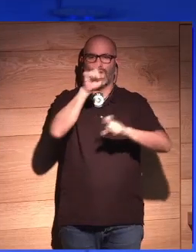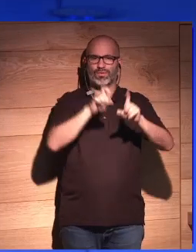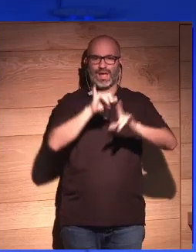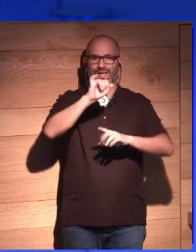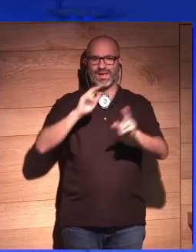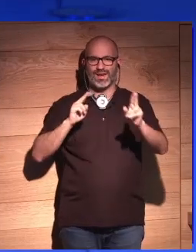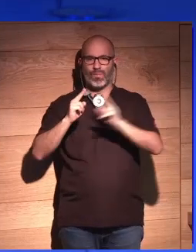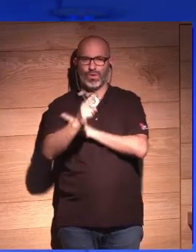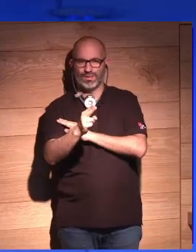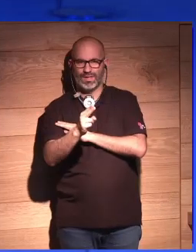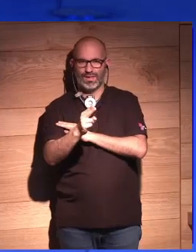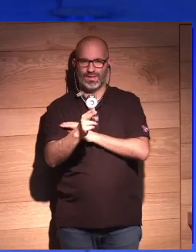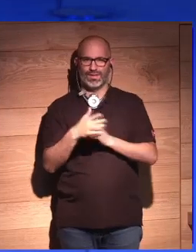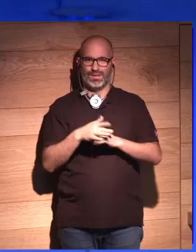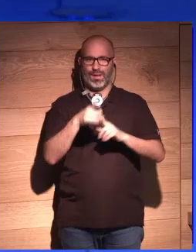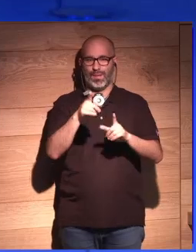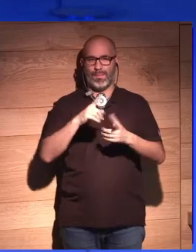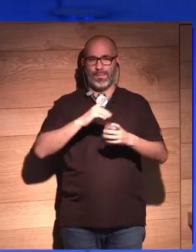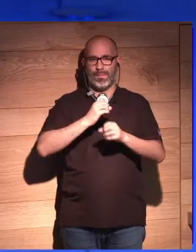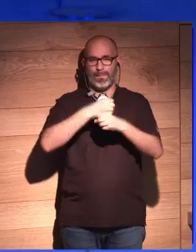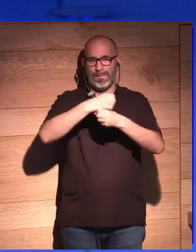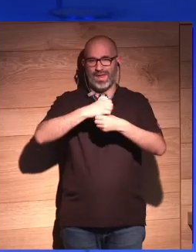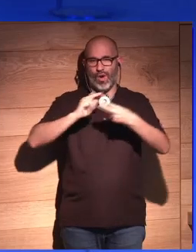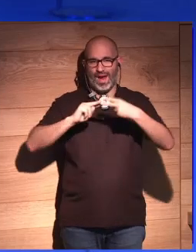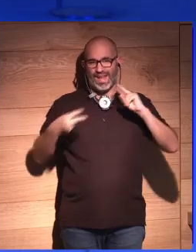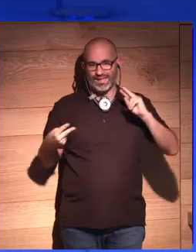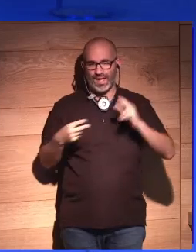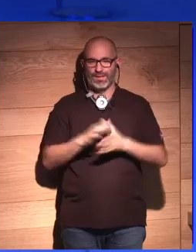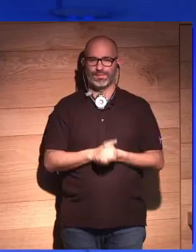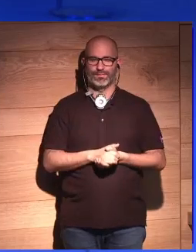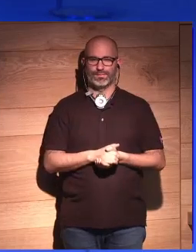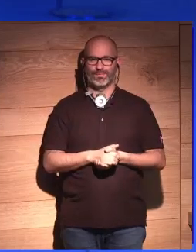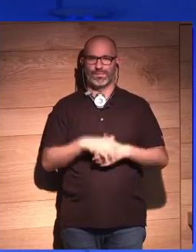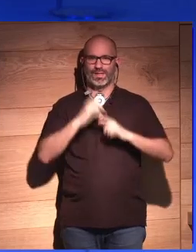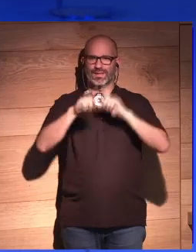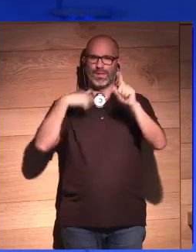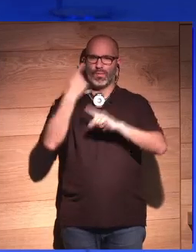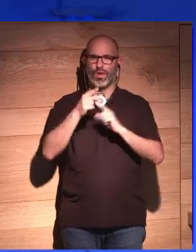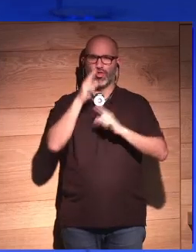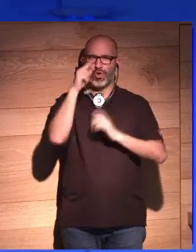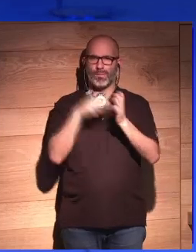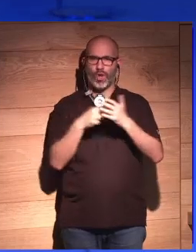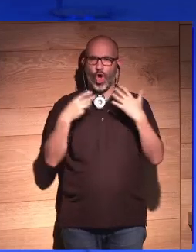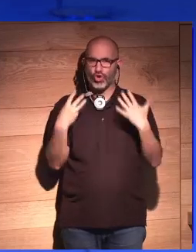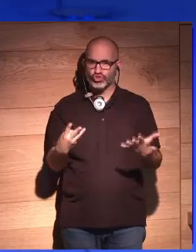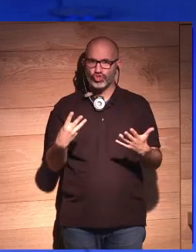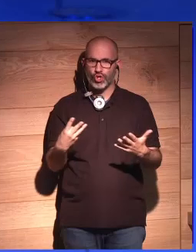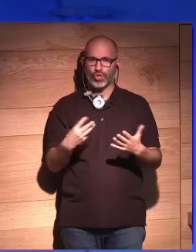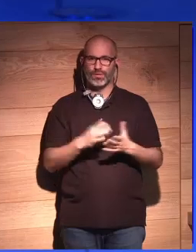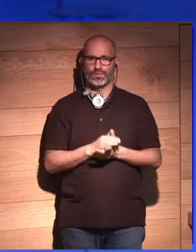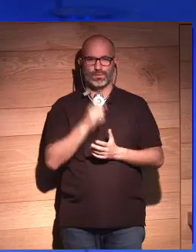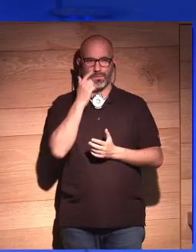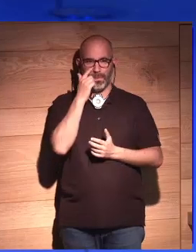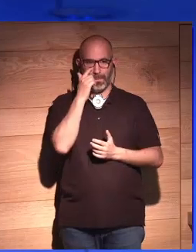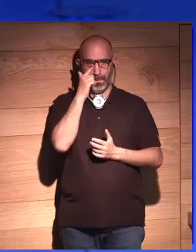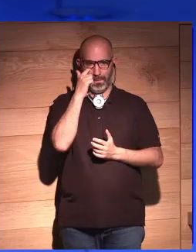chaired, moderated. In 2008, the fine artists were starting to, in the art world, were